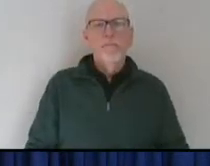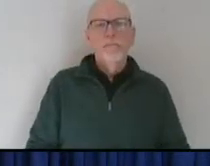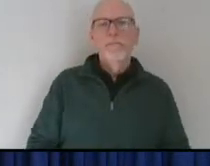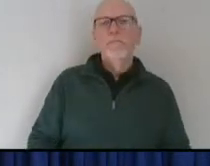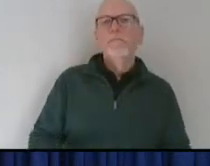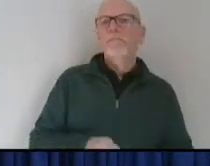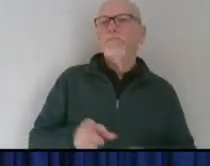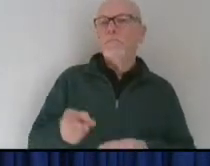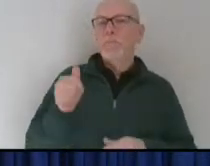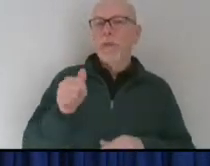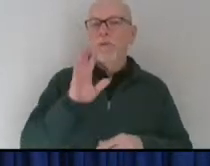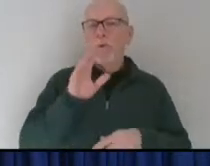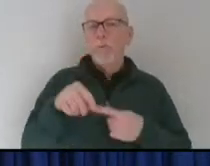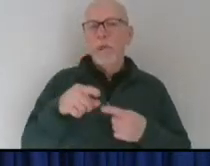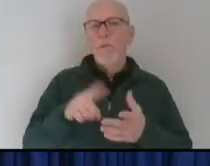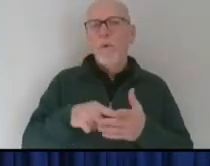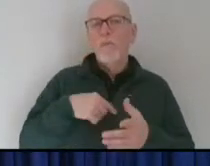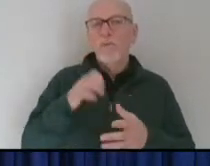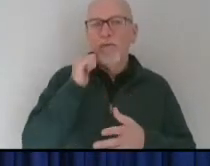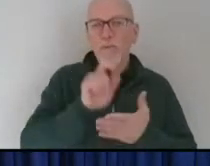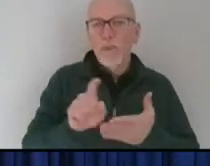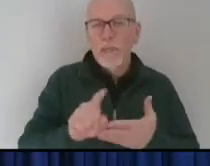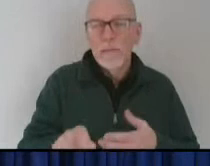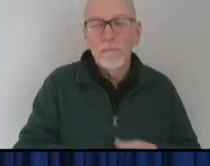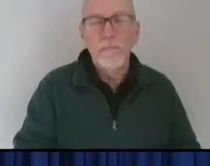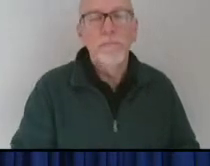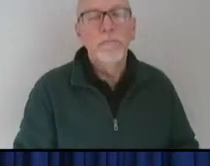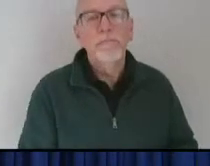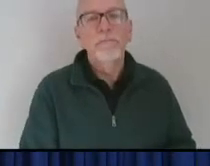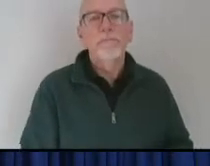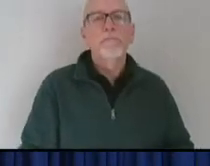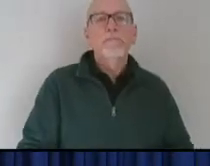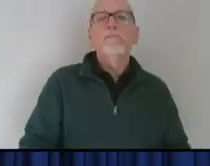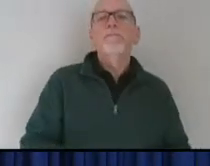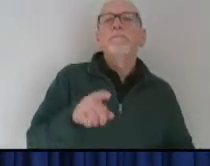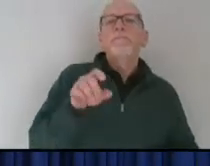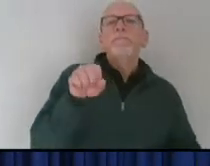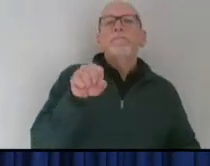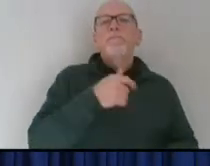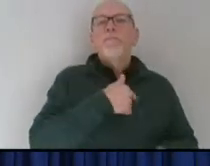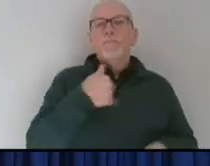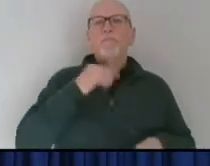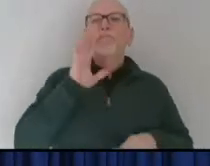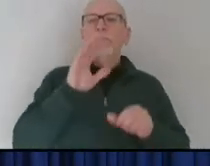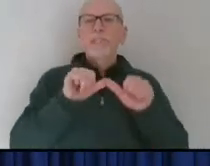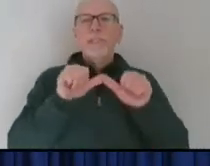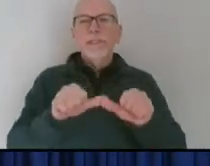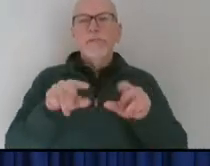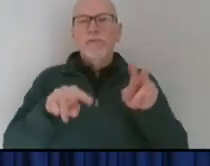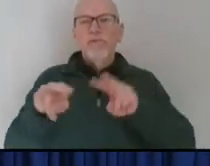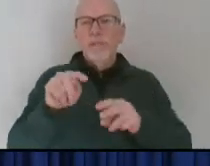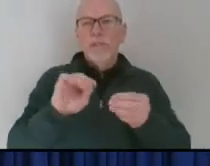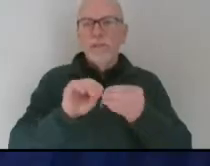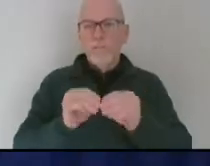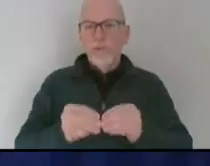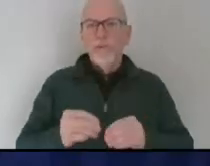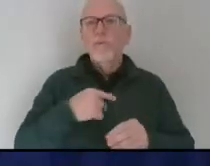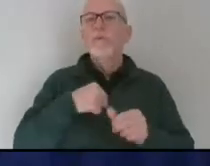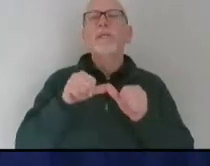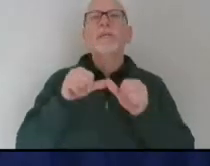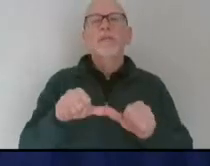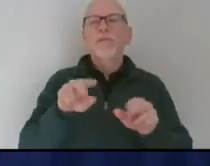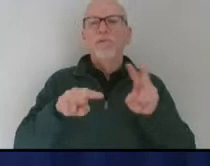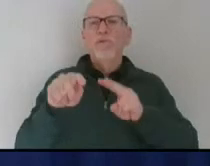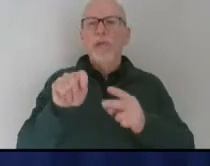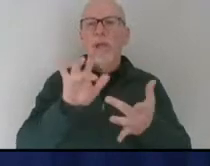we look at on a weekly basis? So or daily? We will continue to look at the numbers. We will continue to look at